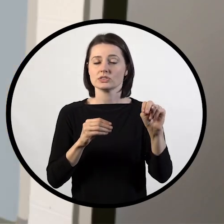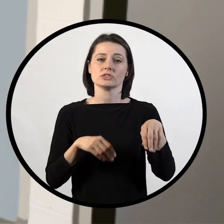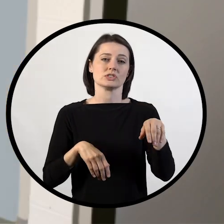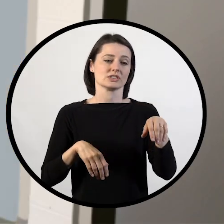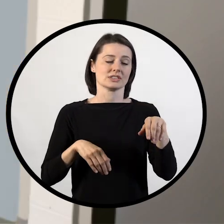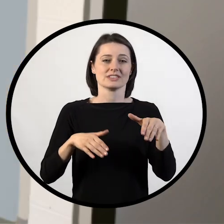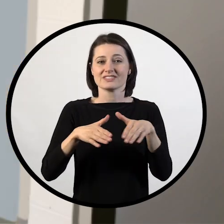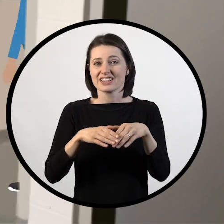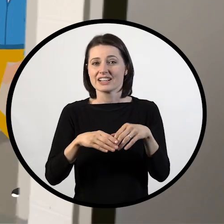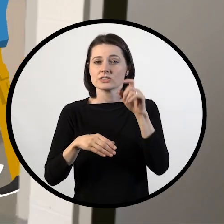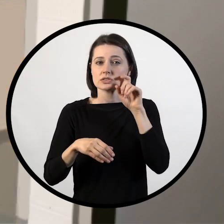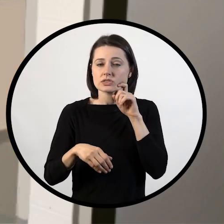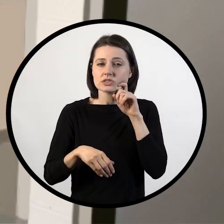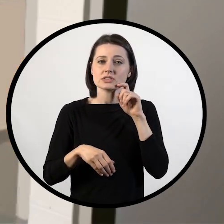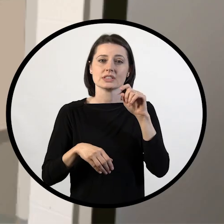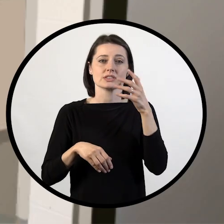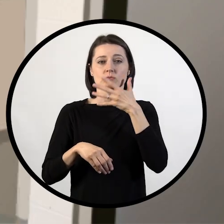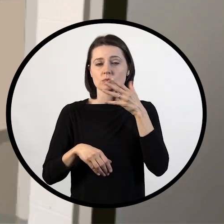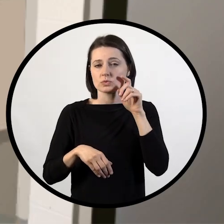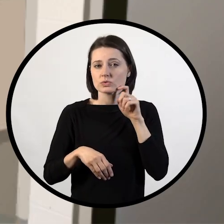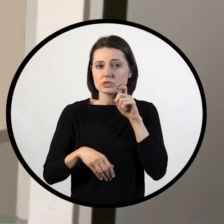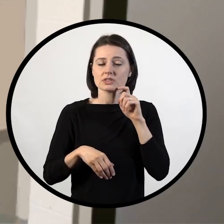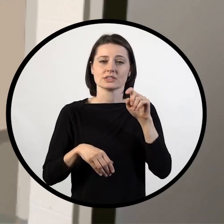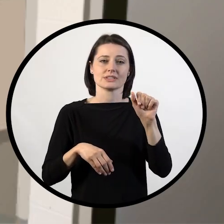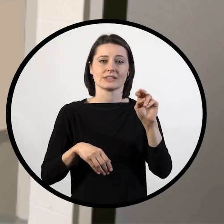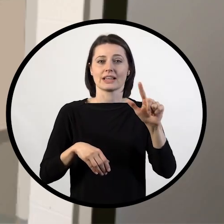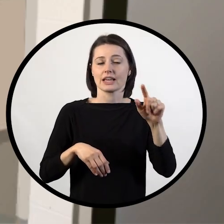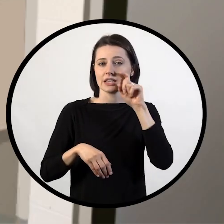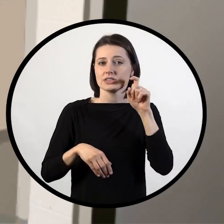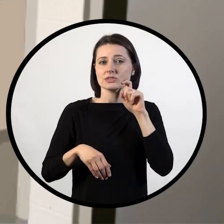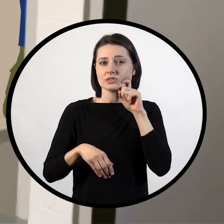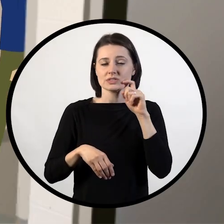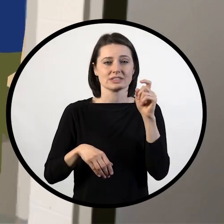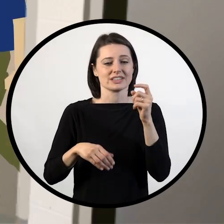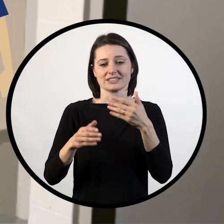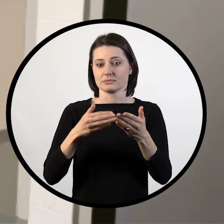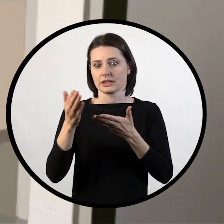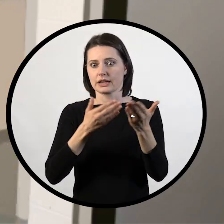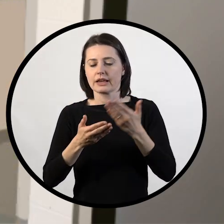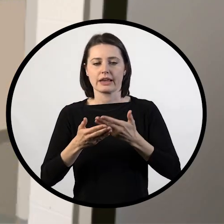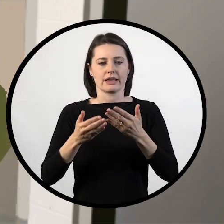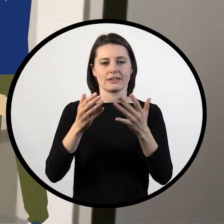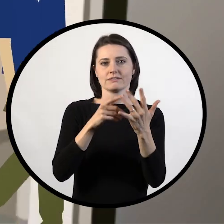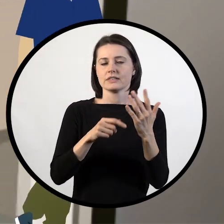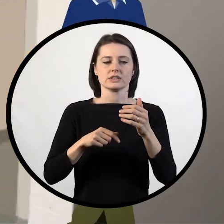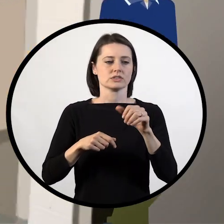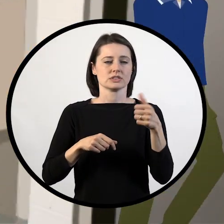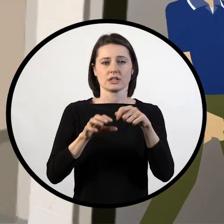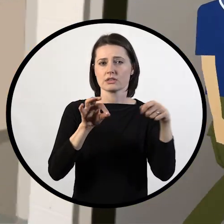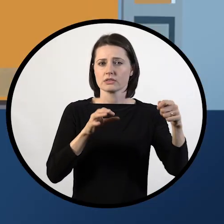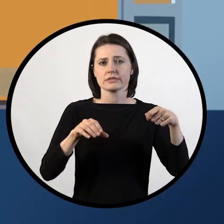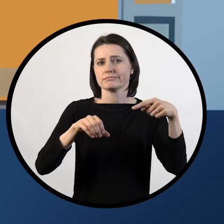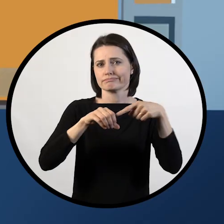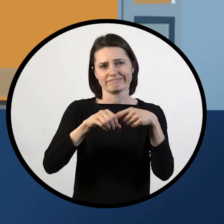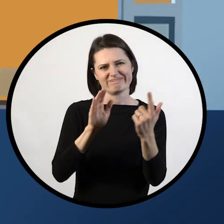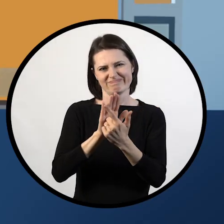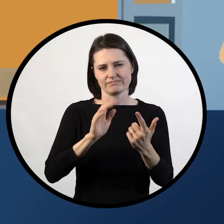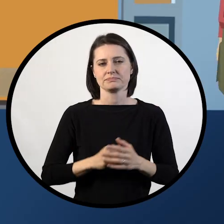vaginal, anal, or oral sex, however slight, by a hand, finger, object, or other instrument.